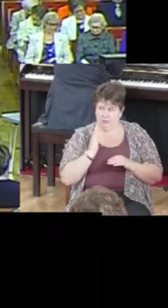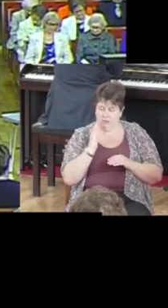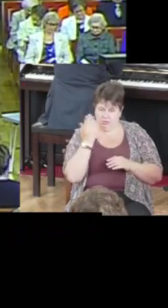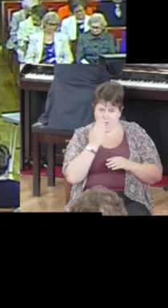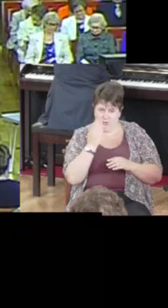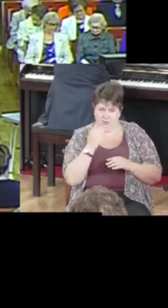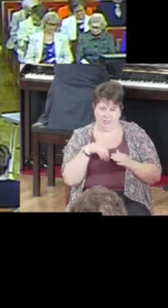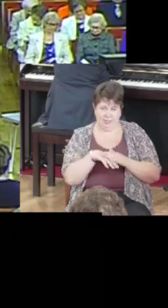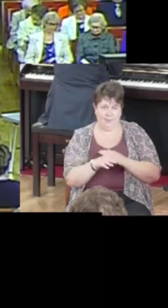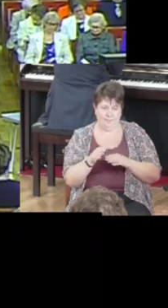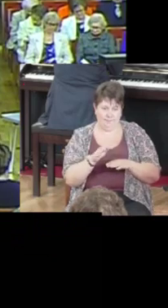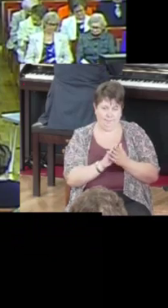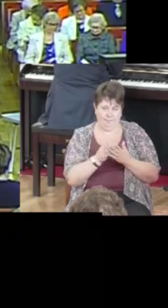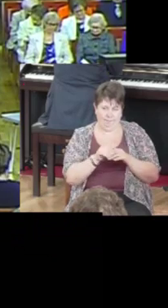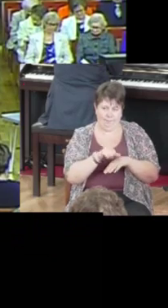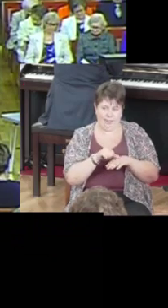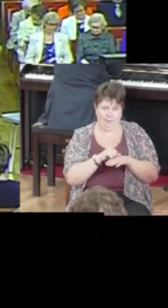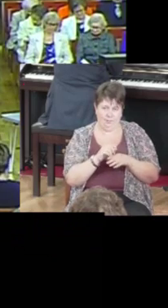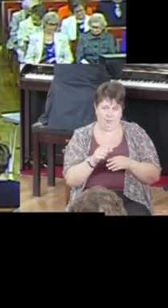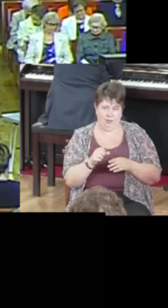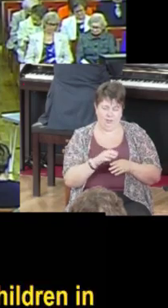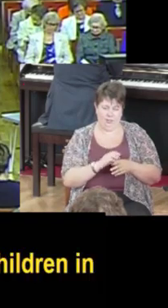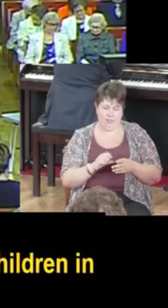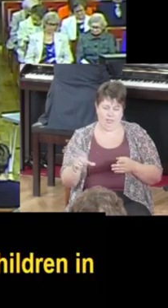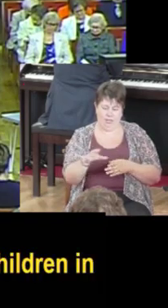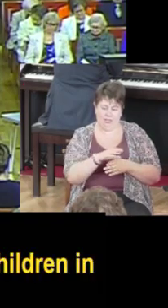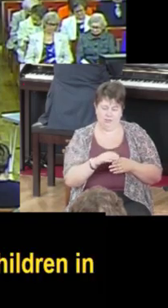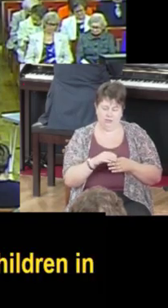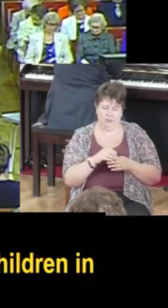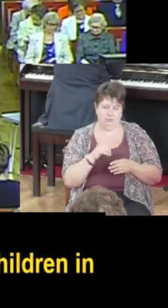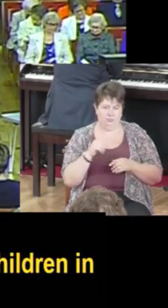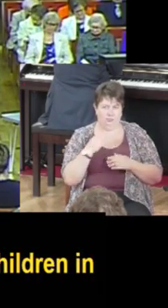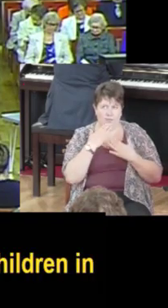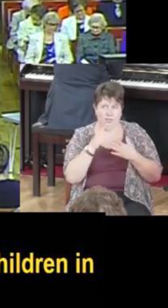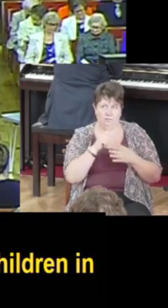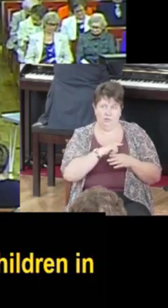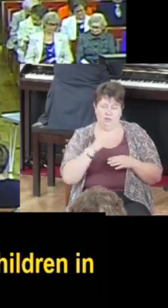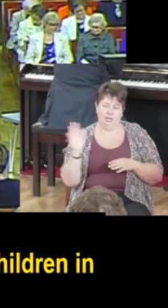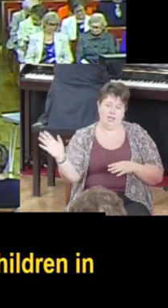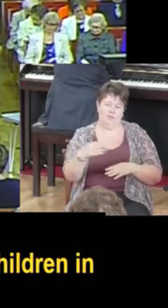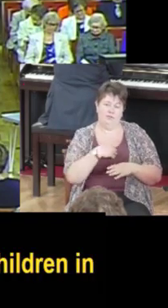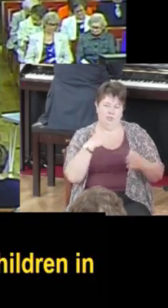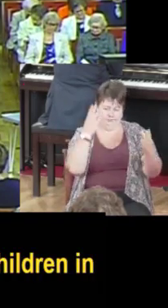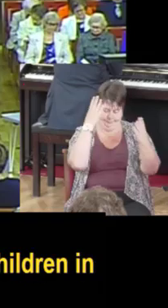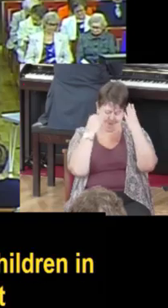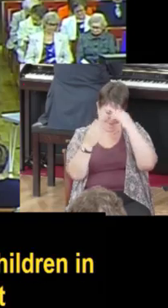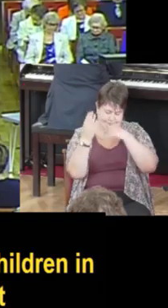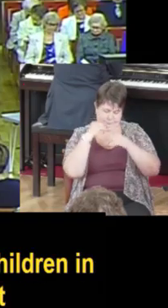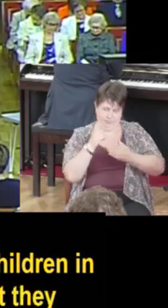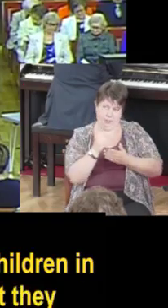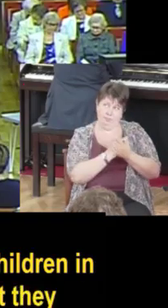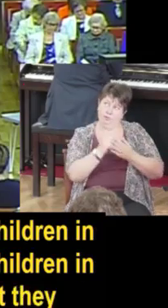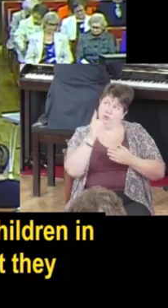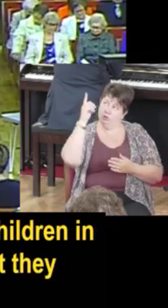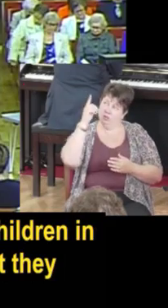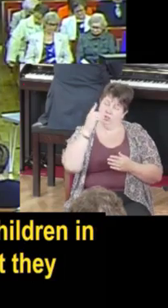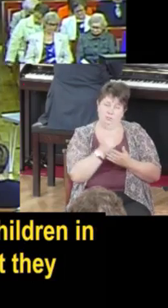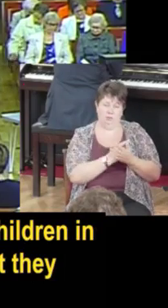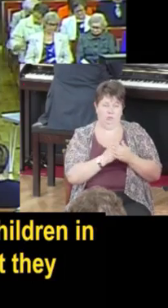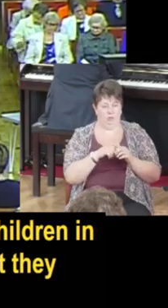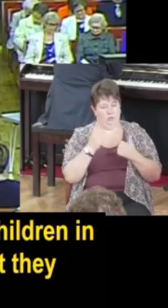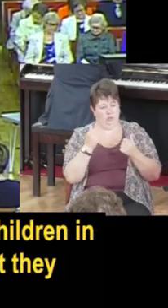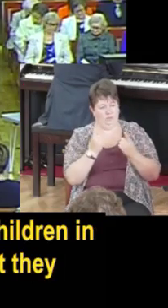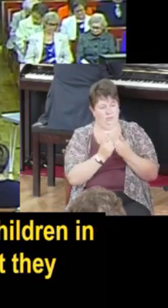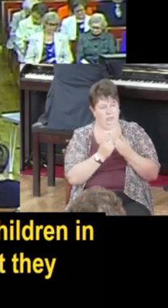Infusion Bible class. We thank you for all the things that they're learning about you and about the good things to follow